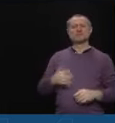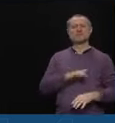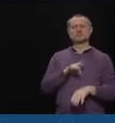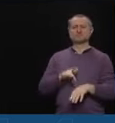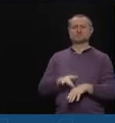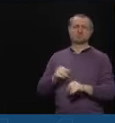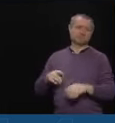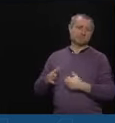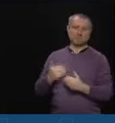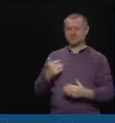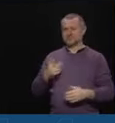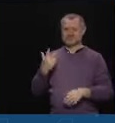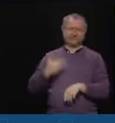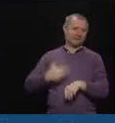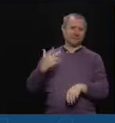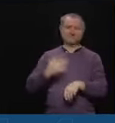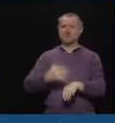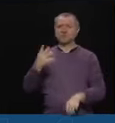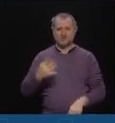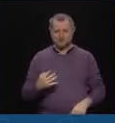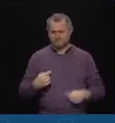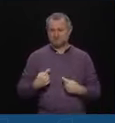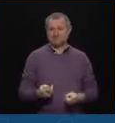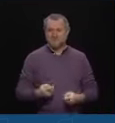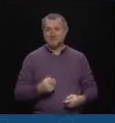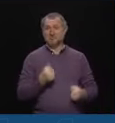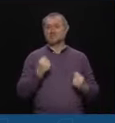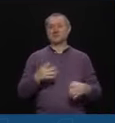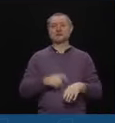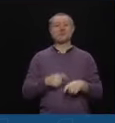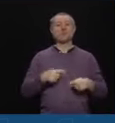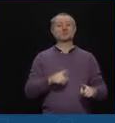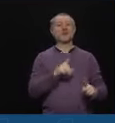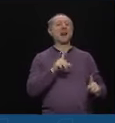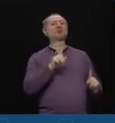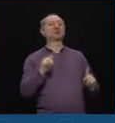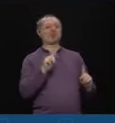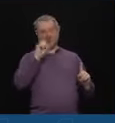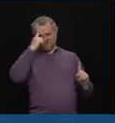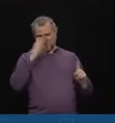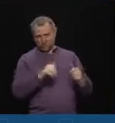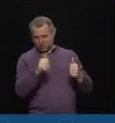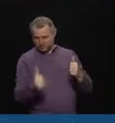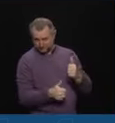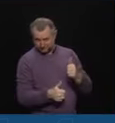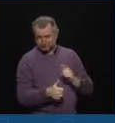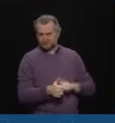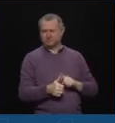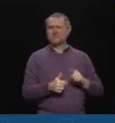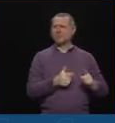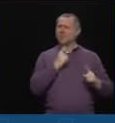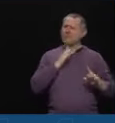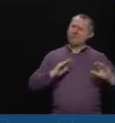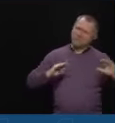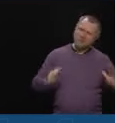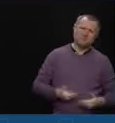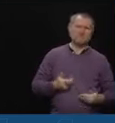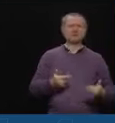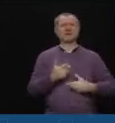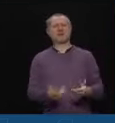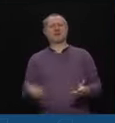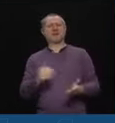times, many occasions. When she was the lieutenant governor, we welcomed her here with open arms, and we welcome you again